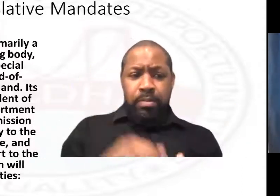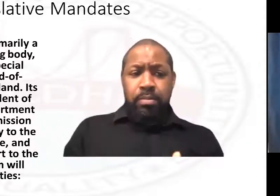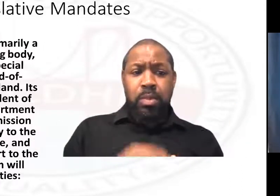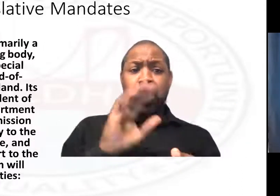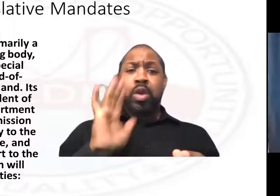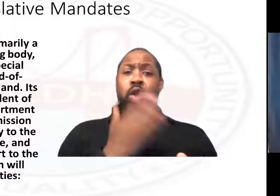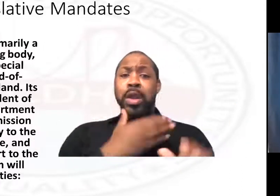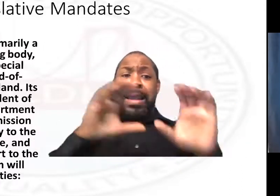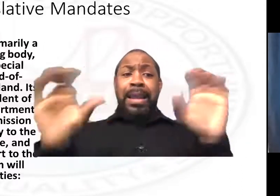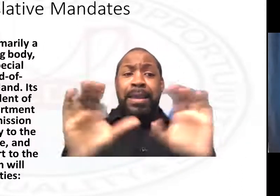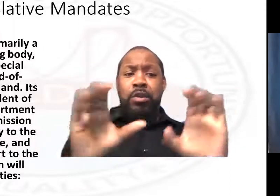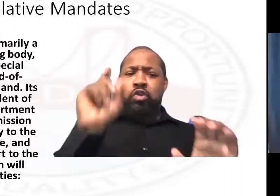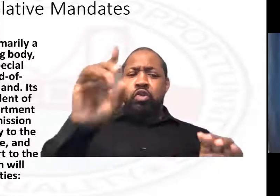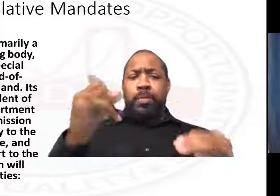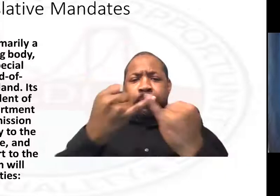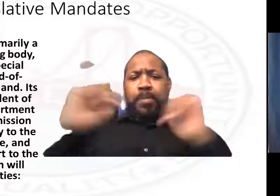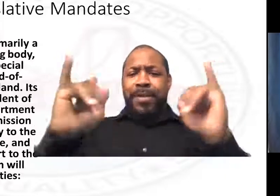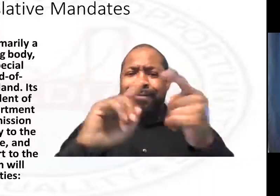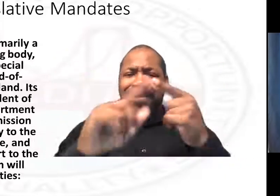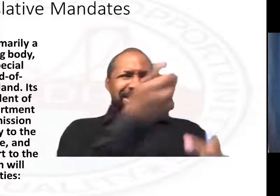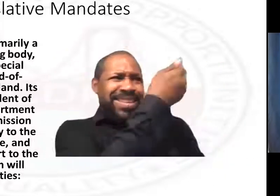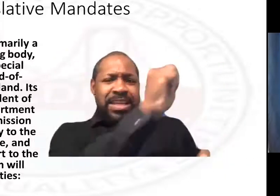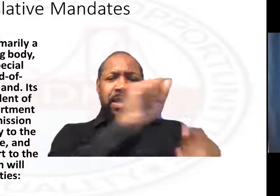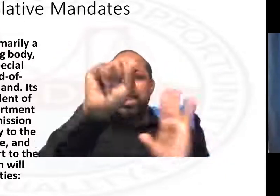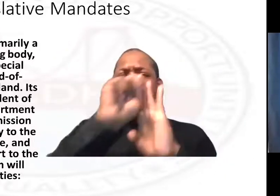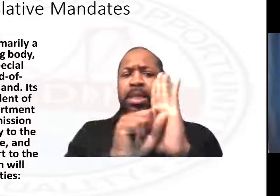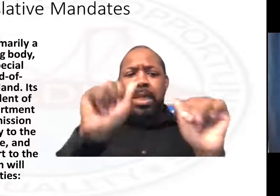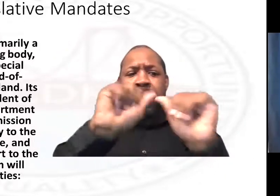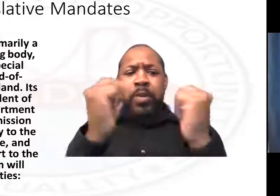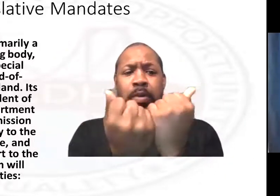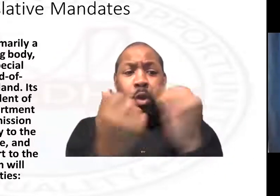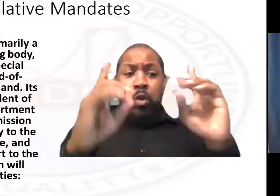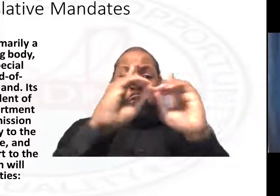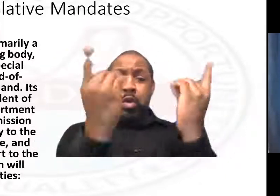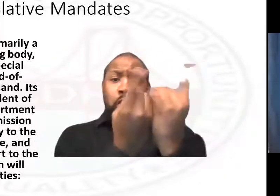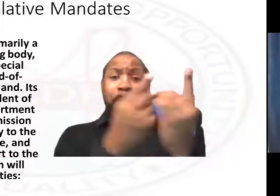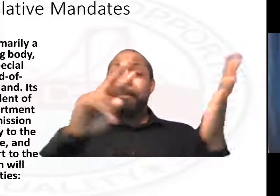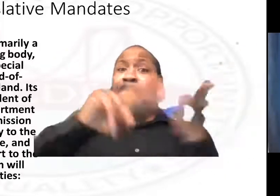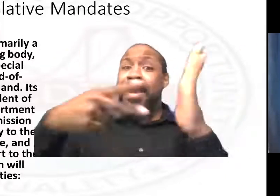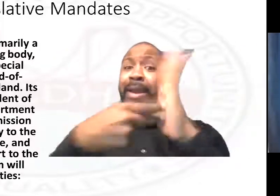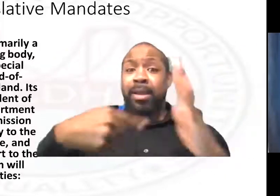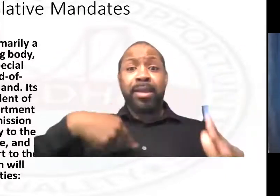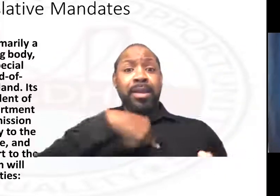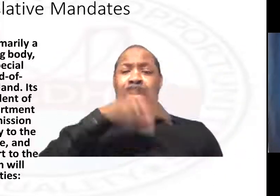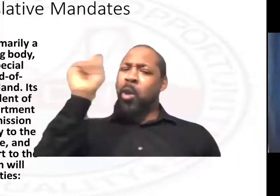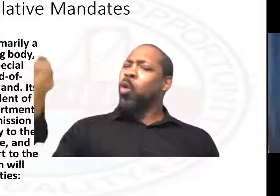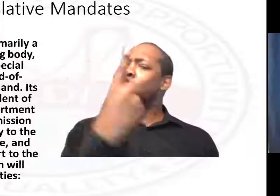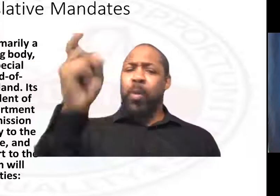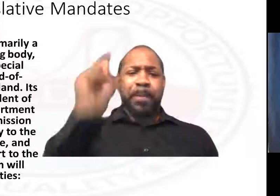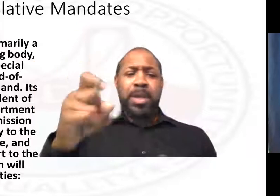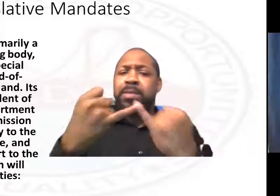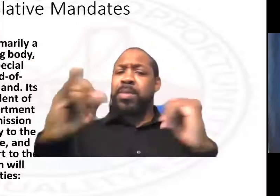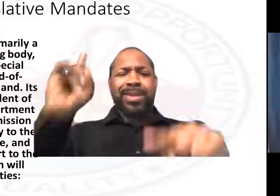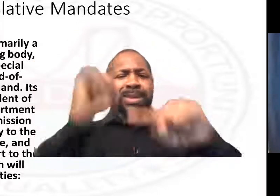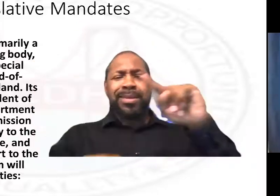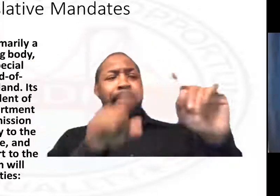special concerns of deaf and hard of hearing persons in Rhode Island. Its activities shall be independent of any existing agency or department